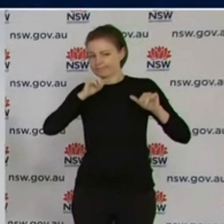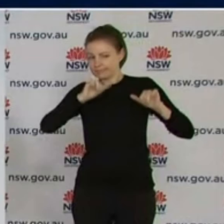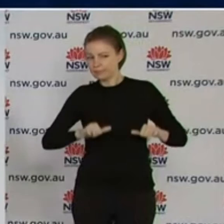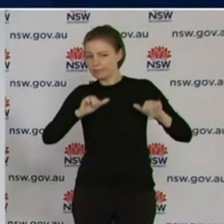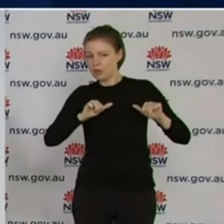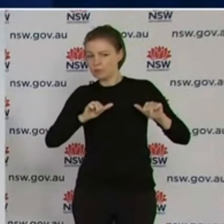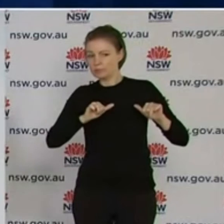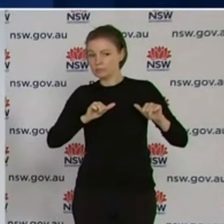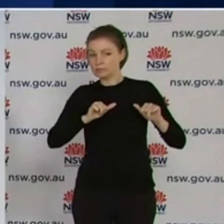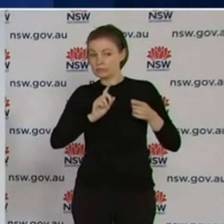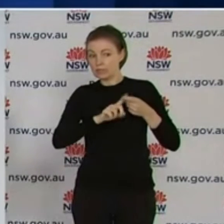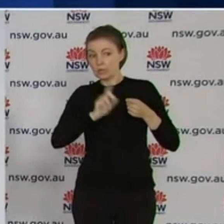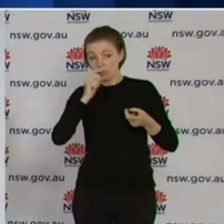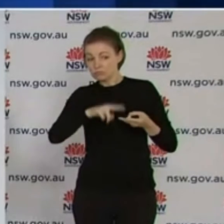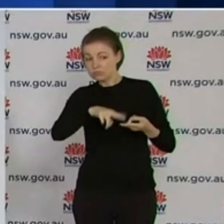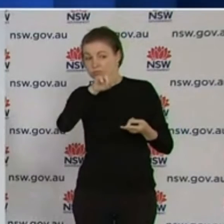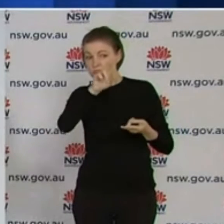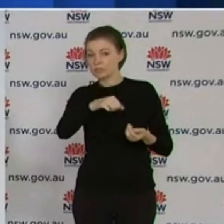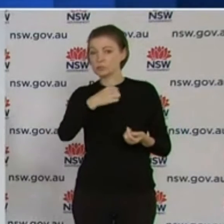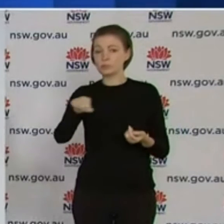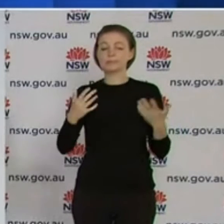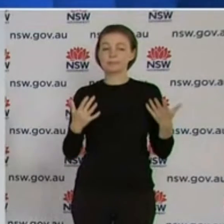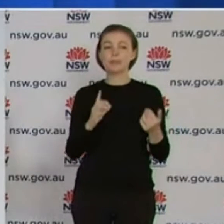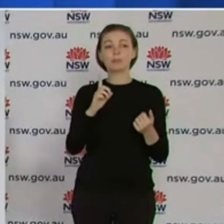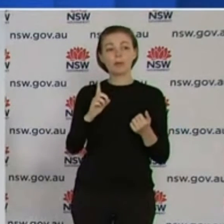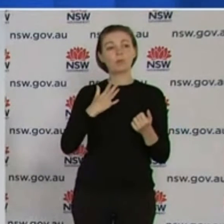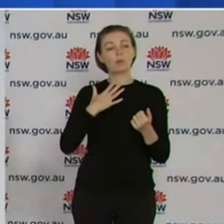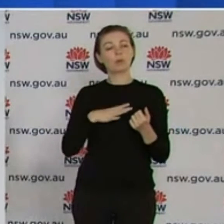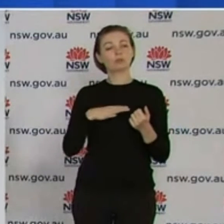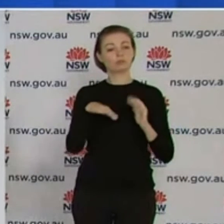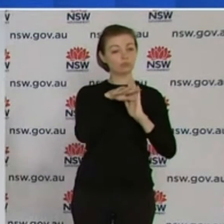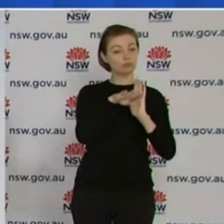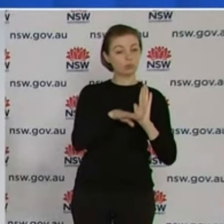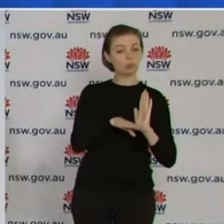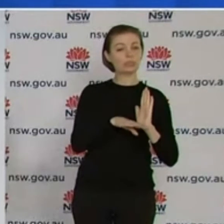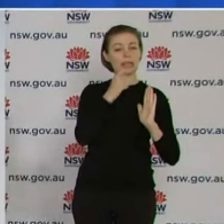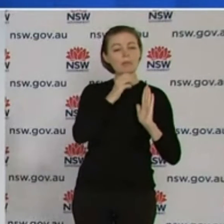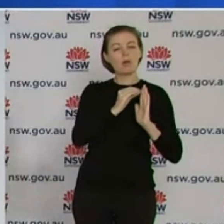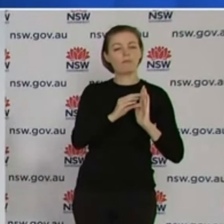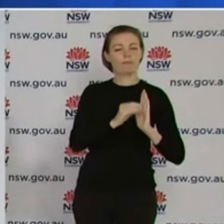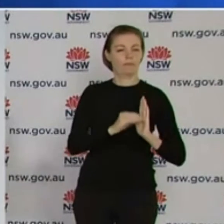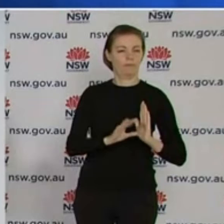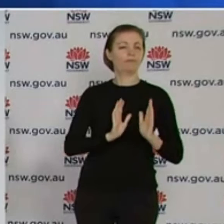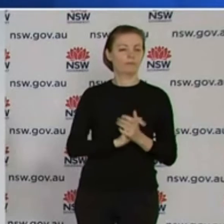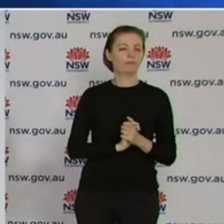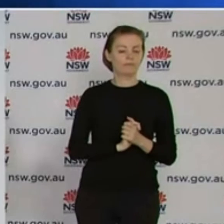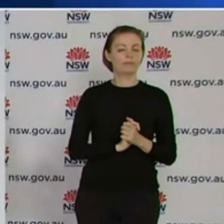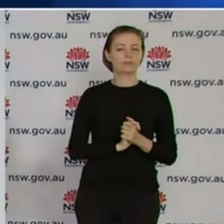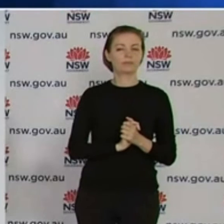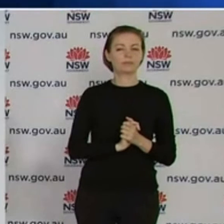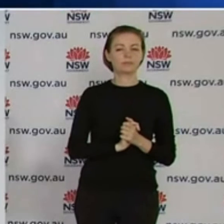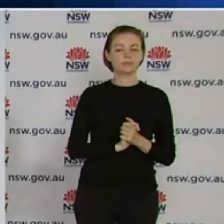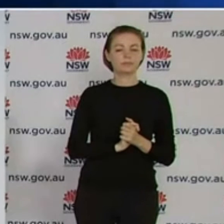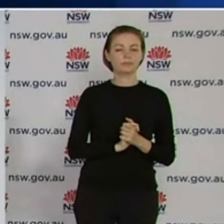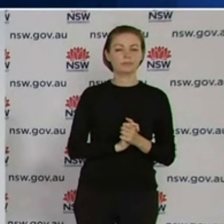we're comfortable enough to take the health advice in equalising all the rules but for the list of authorised workers and permits, and of course we'll be looking at that